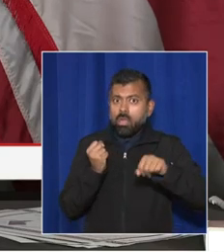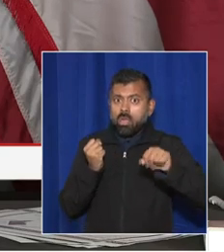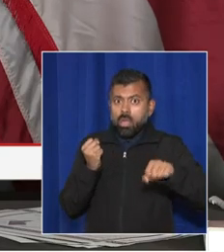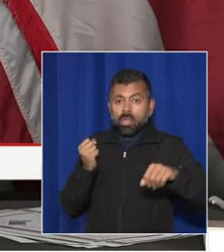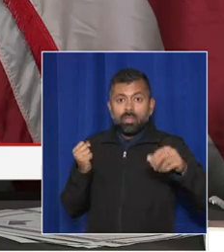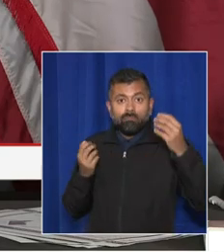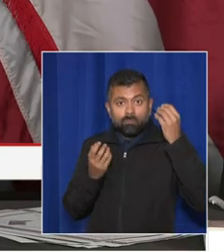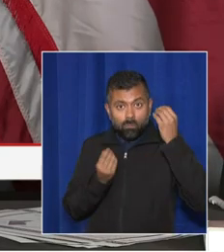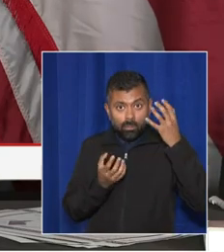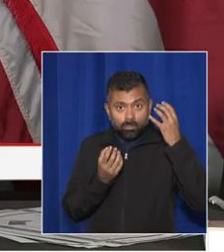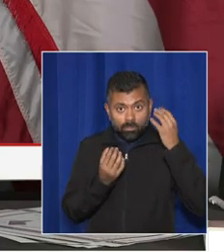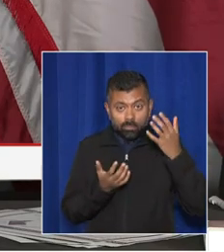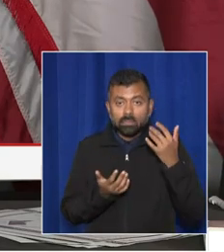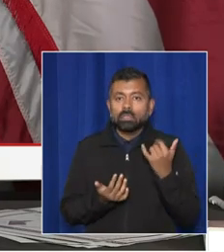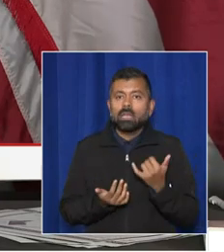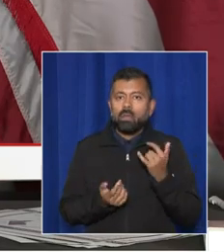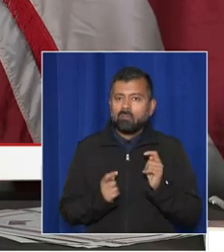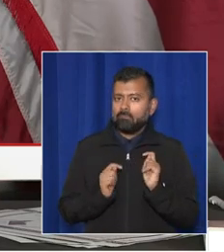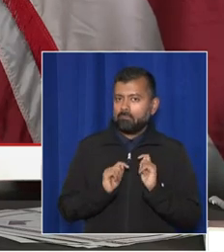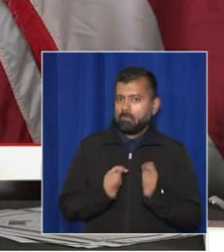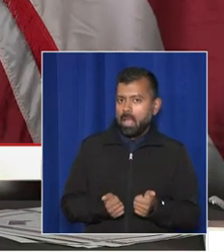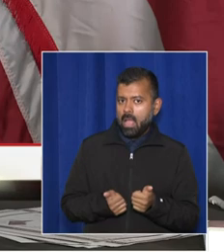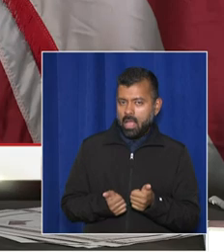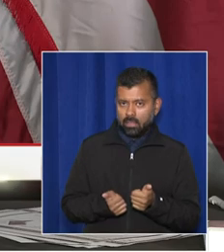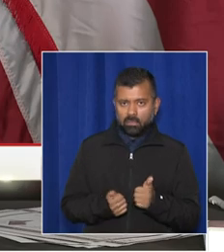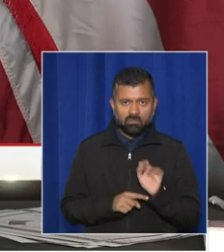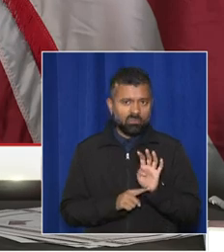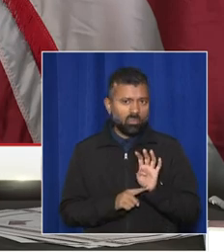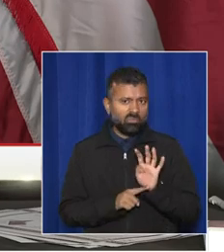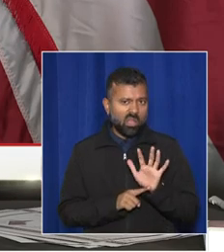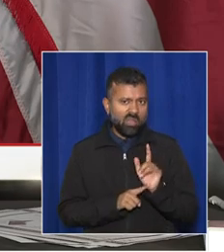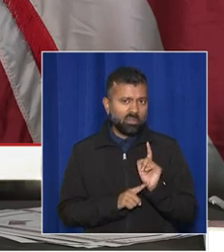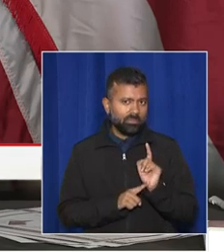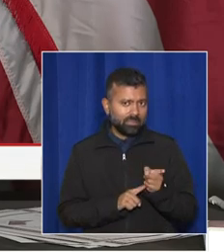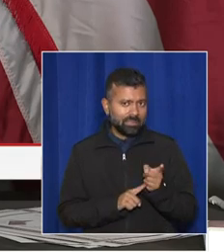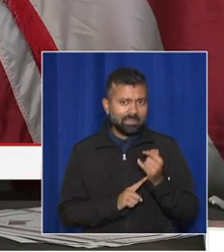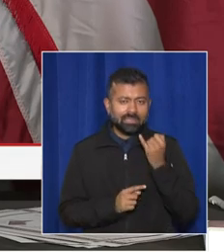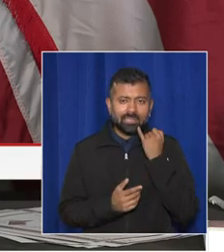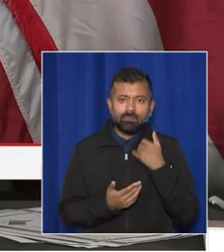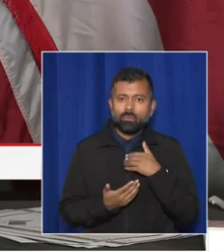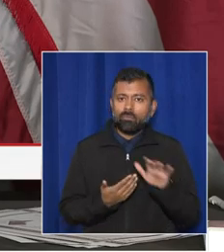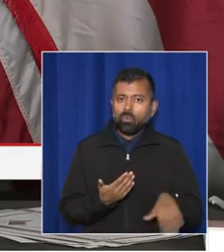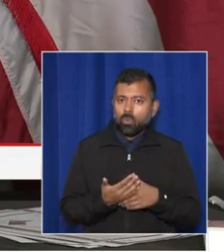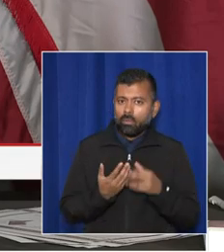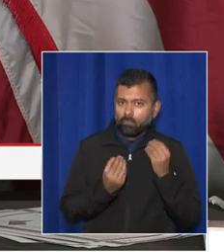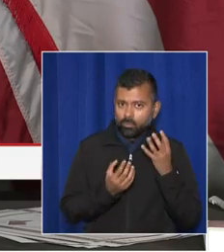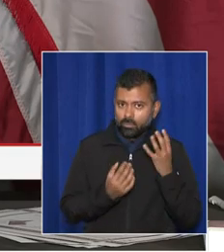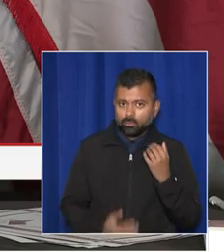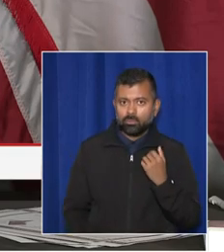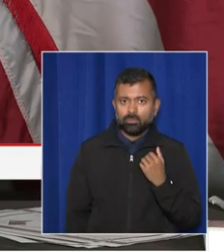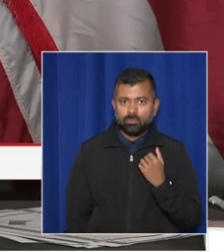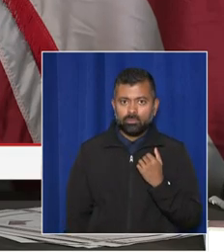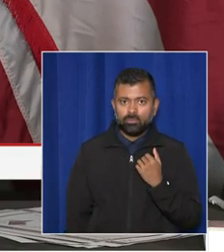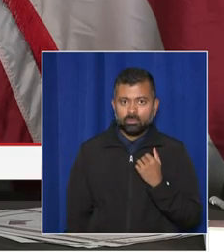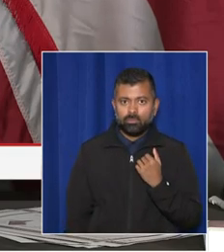to 45 minutes to an hour, assuming you have all of the information in front of you. So we've worked really hard to make this a seamless process.